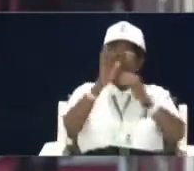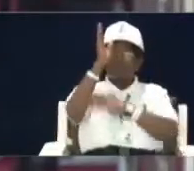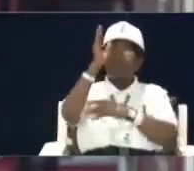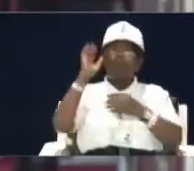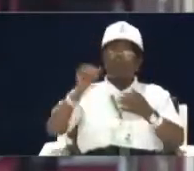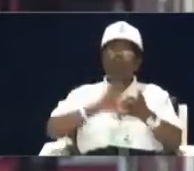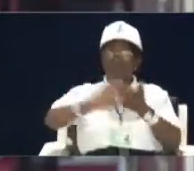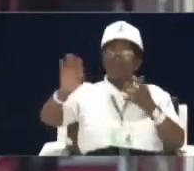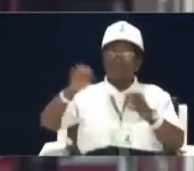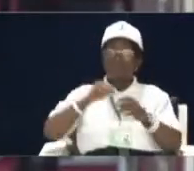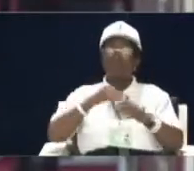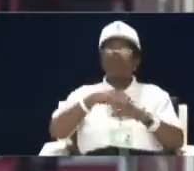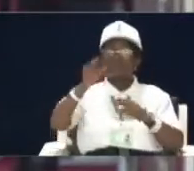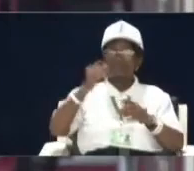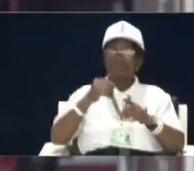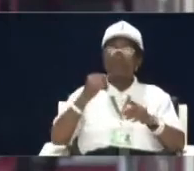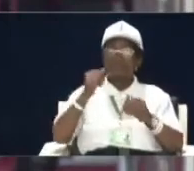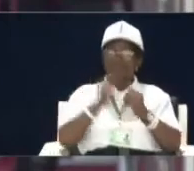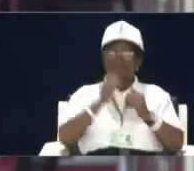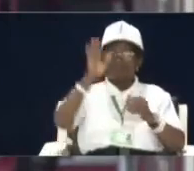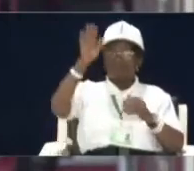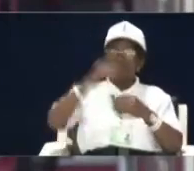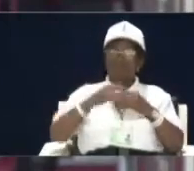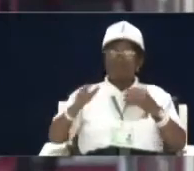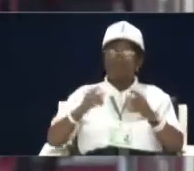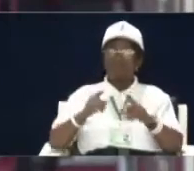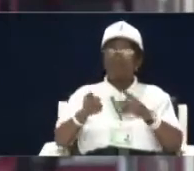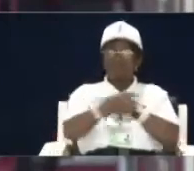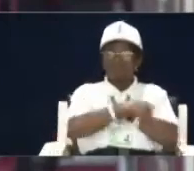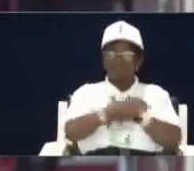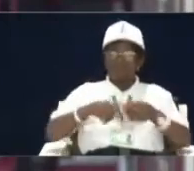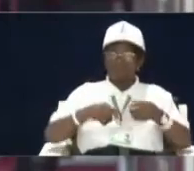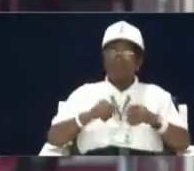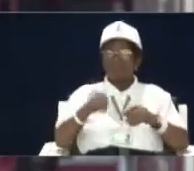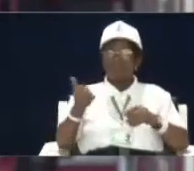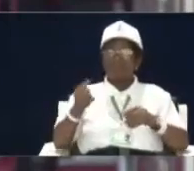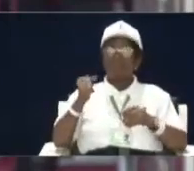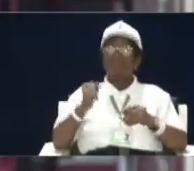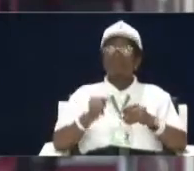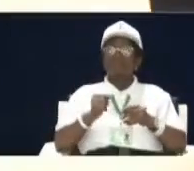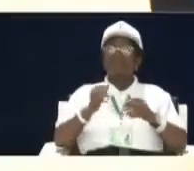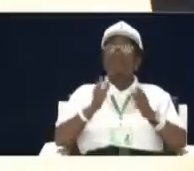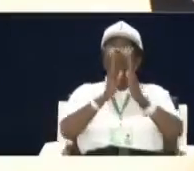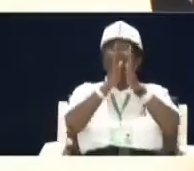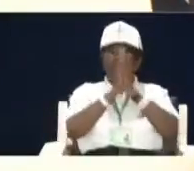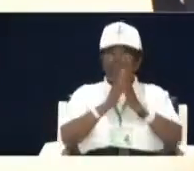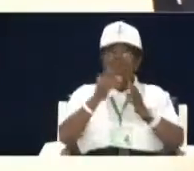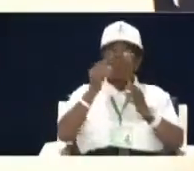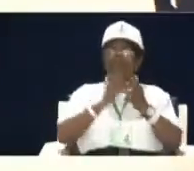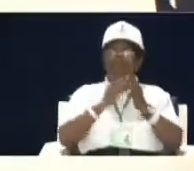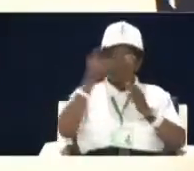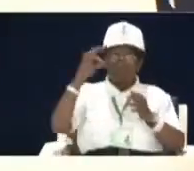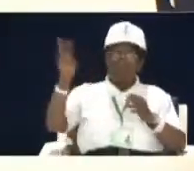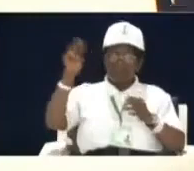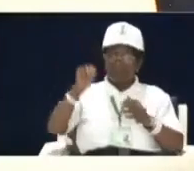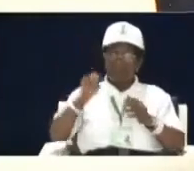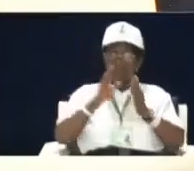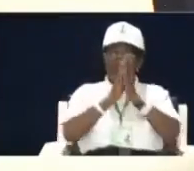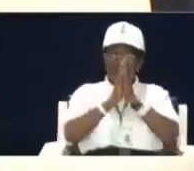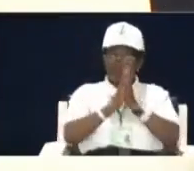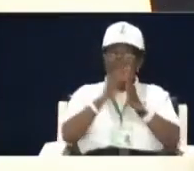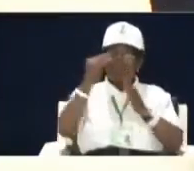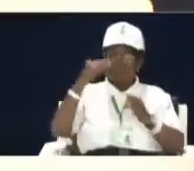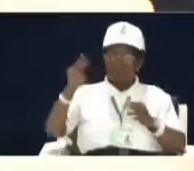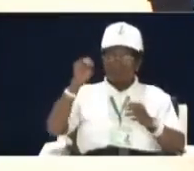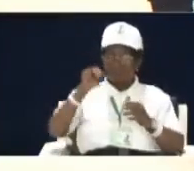And the rest of us, please, let's stretch our hands towards this, our new brothers and sisters, and intercede for them.